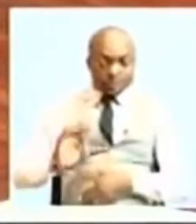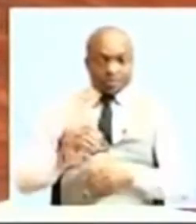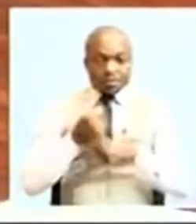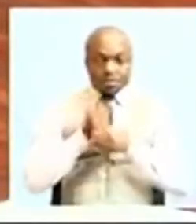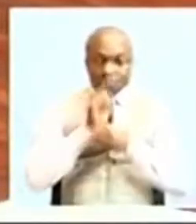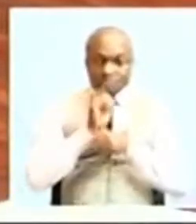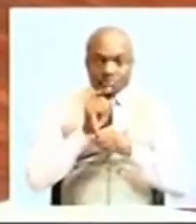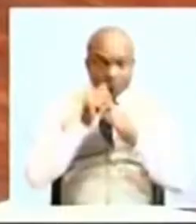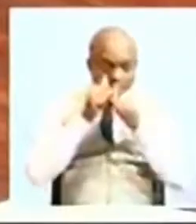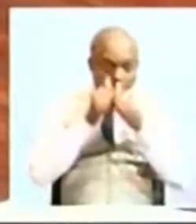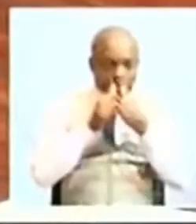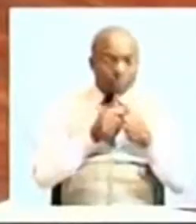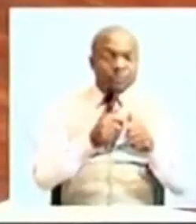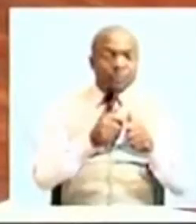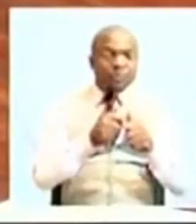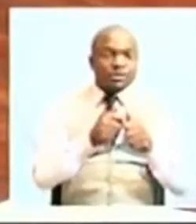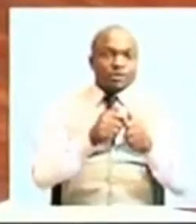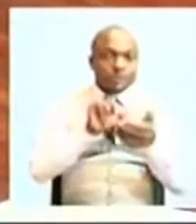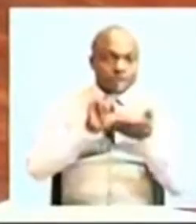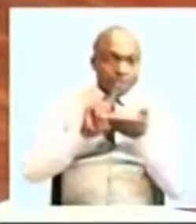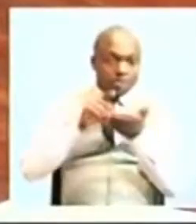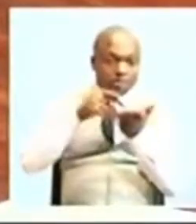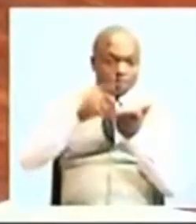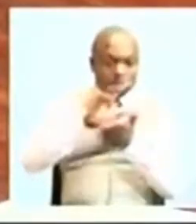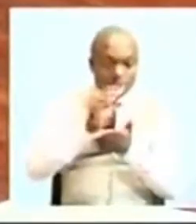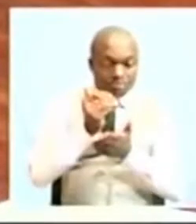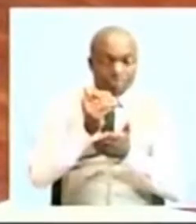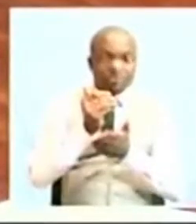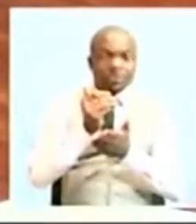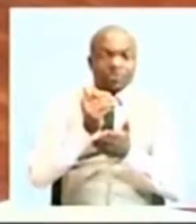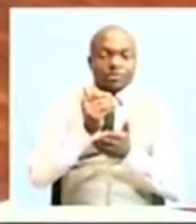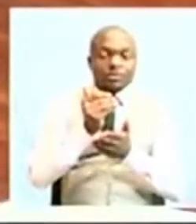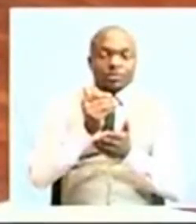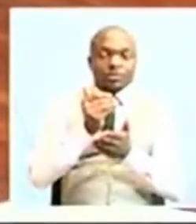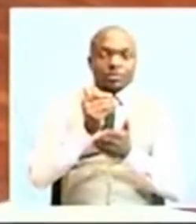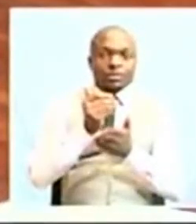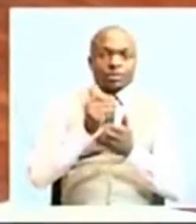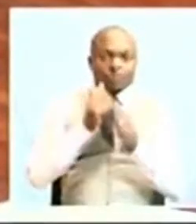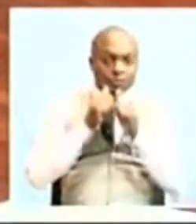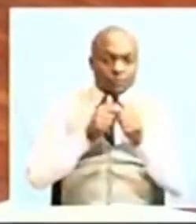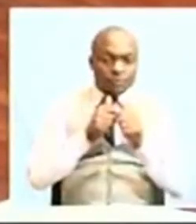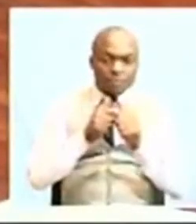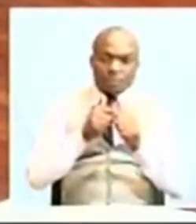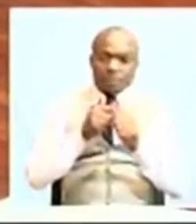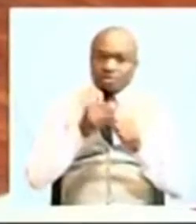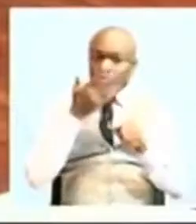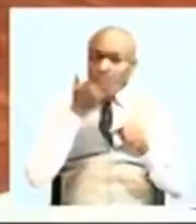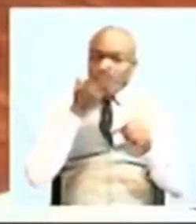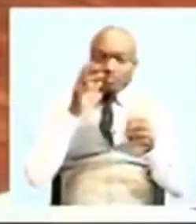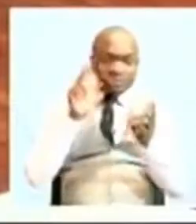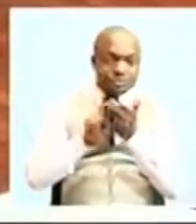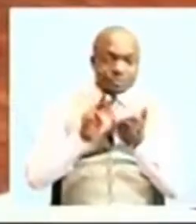ensure adherence to the loan repayment obligation as per signed commitment forms.